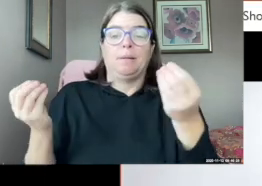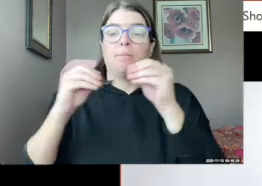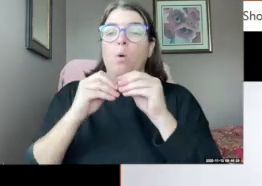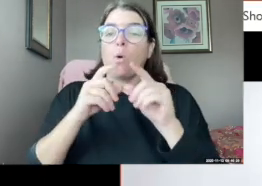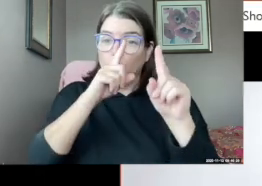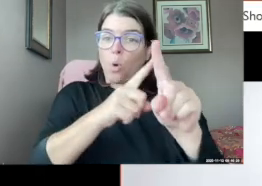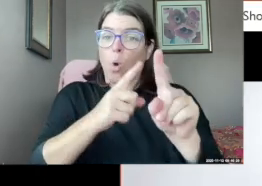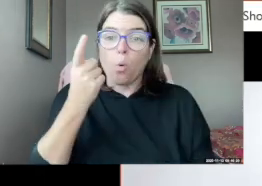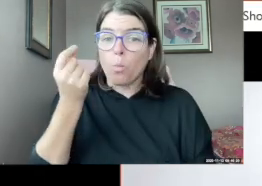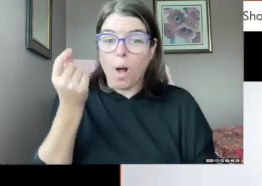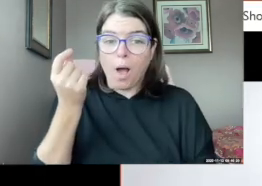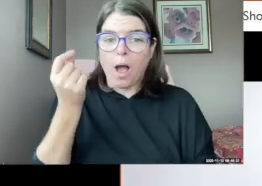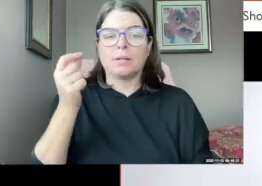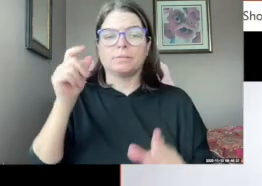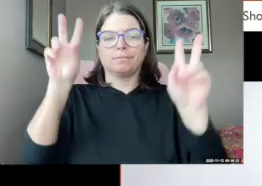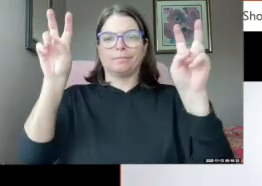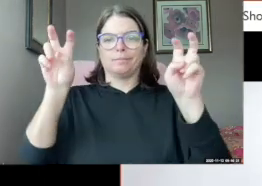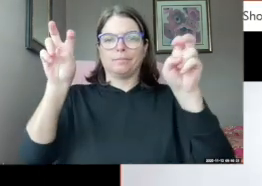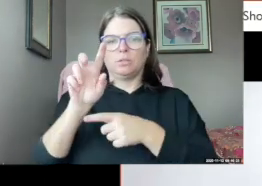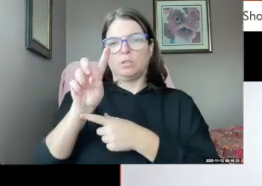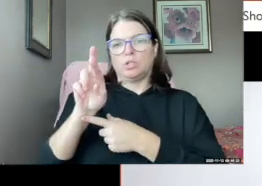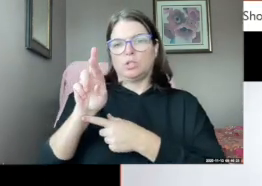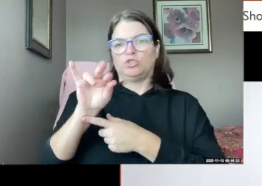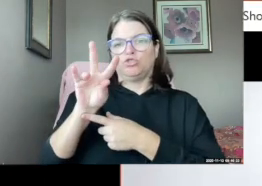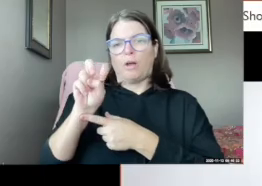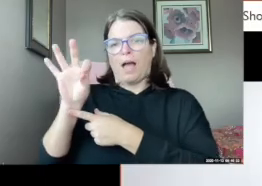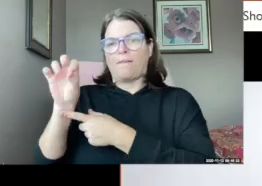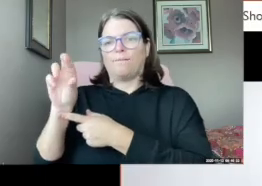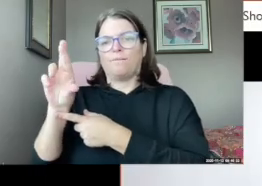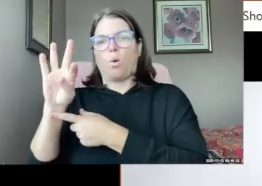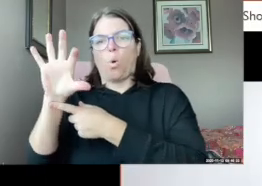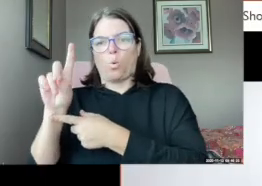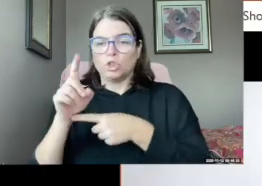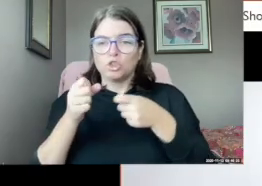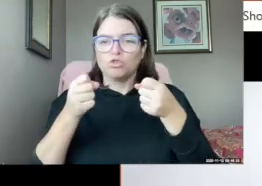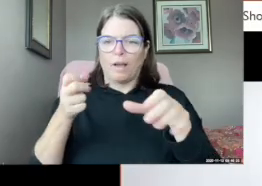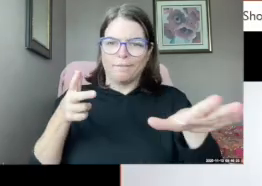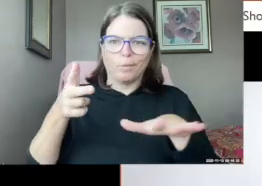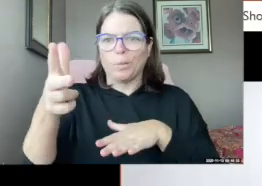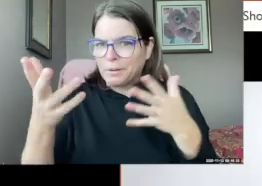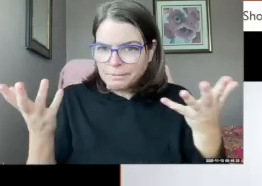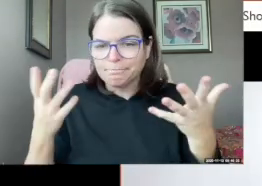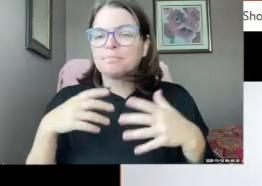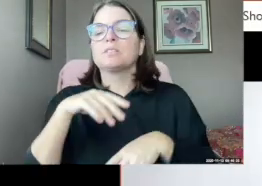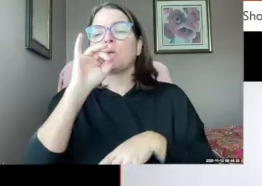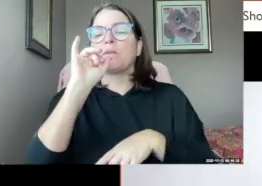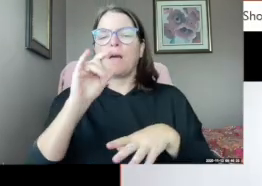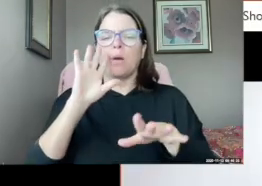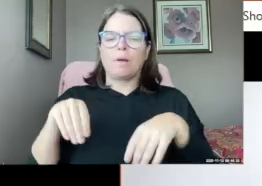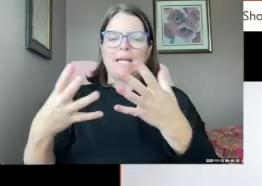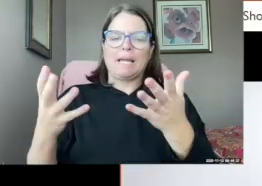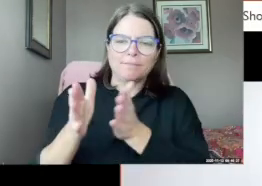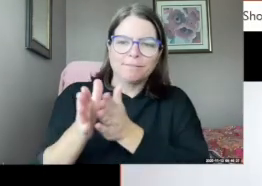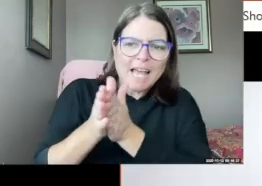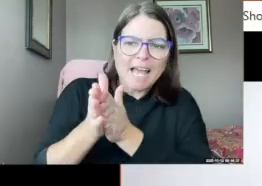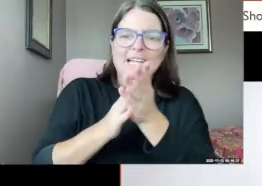effort called Drive Forward. This program will help shape clean vehicle rules, incentives, and education